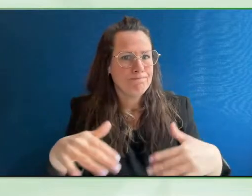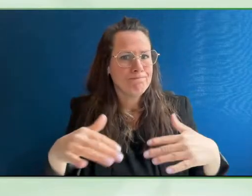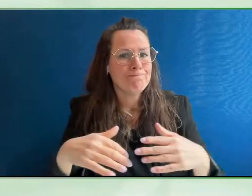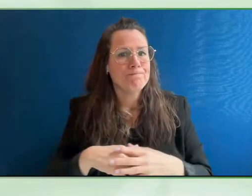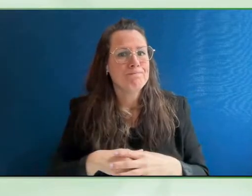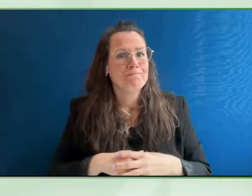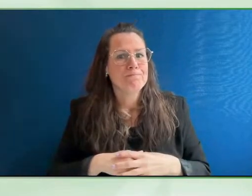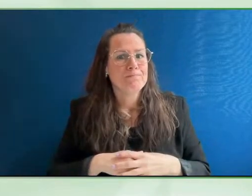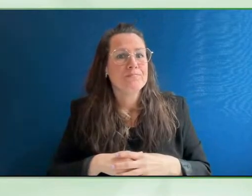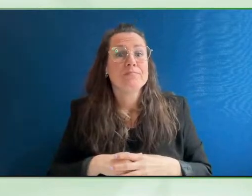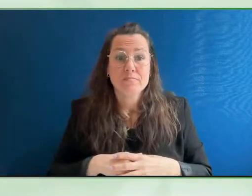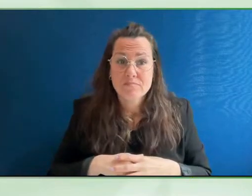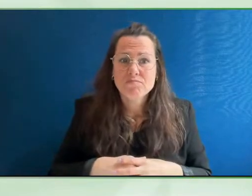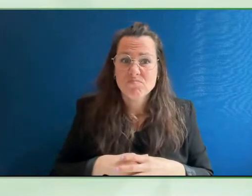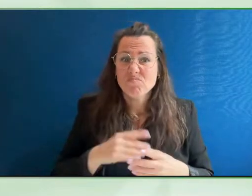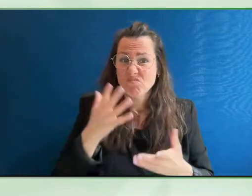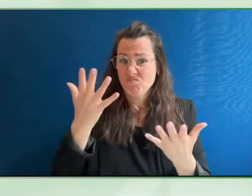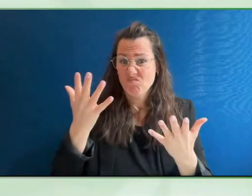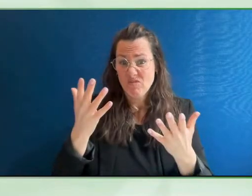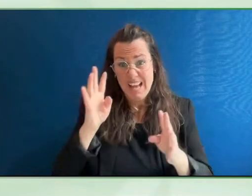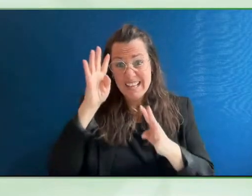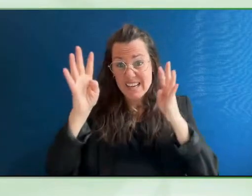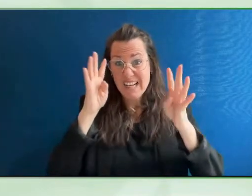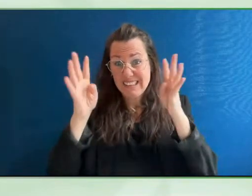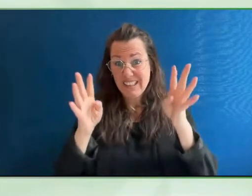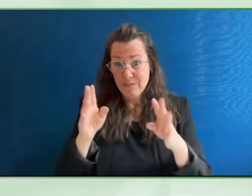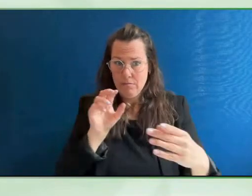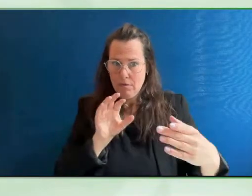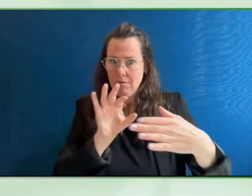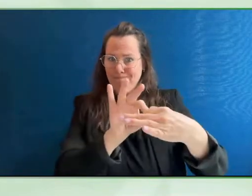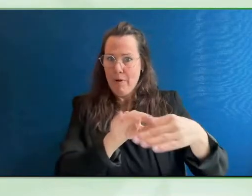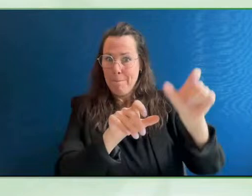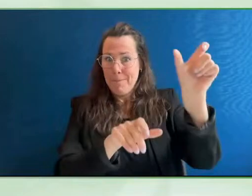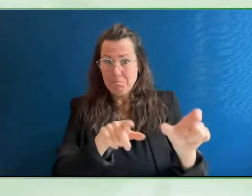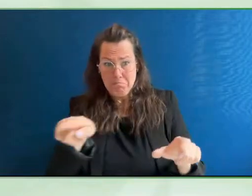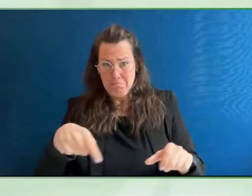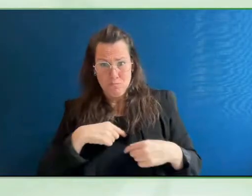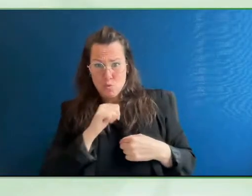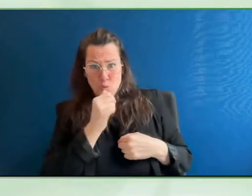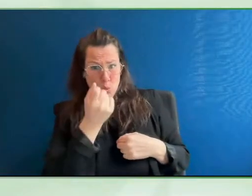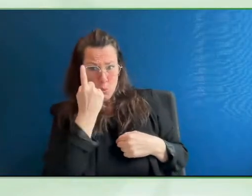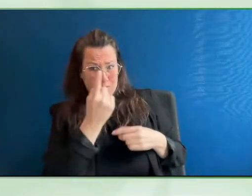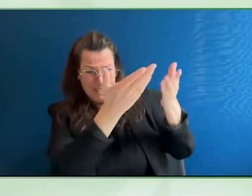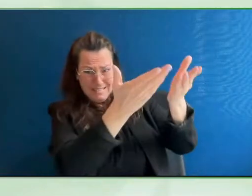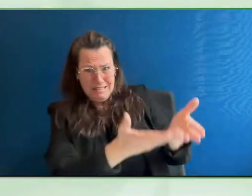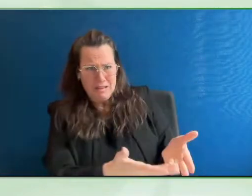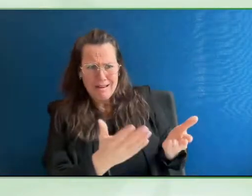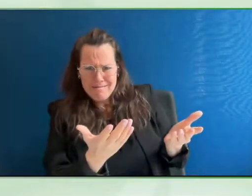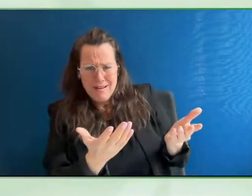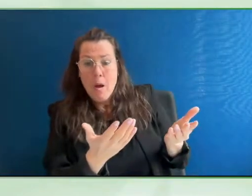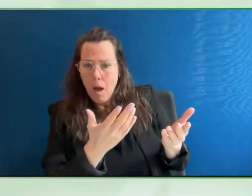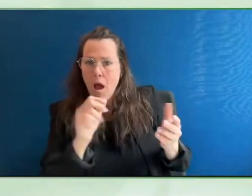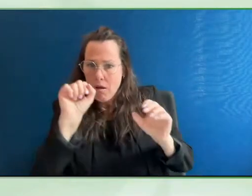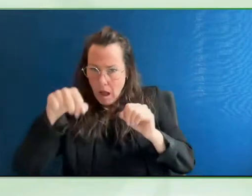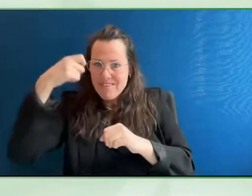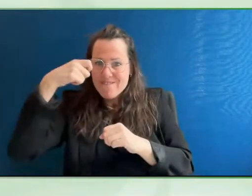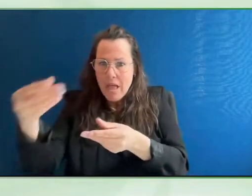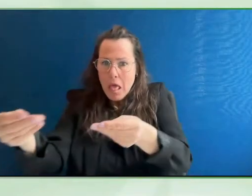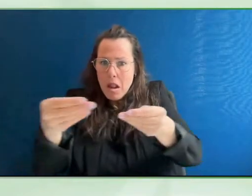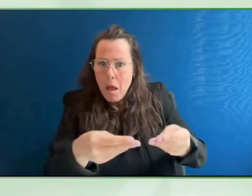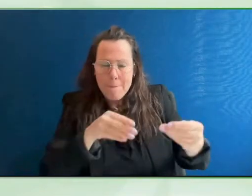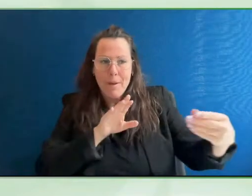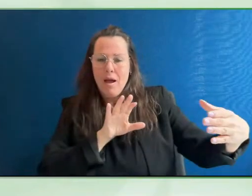helps provide that trust because it gives you a common language. And that's one of the wonderful things about films. It creates a language that allows people to communicate